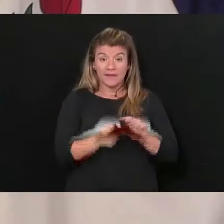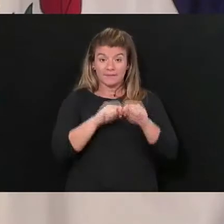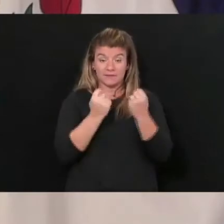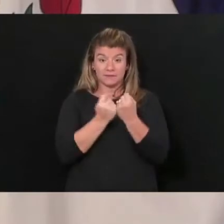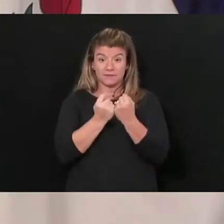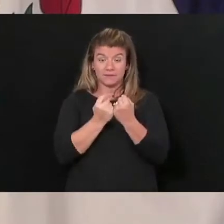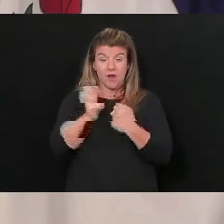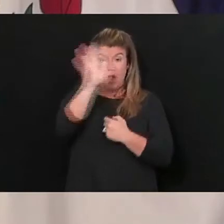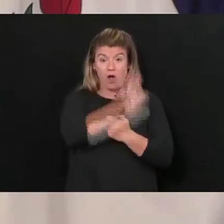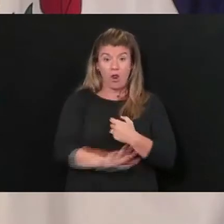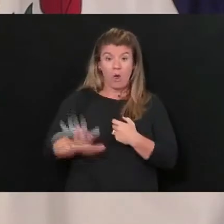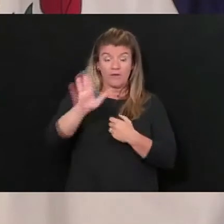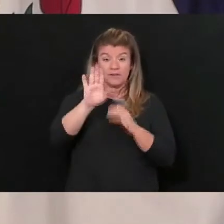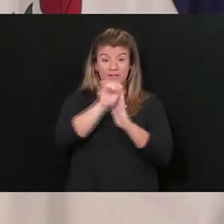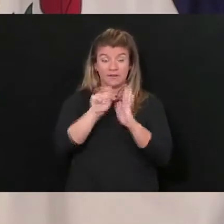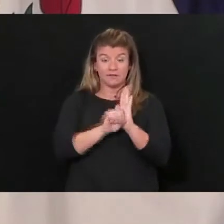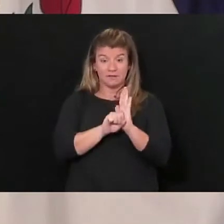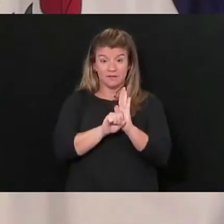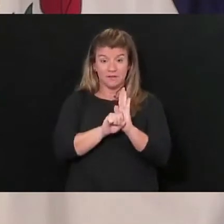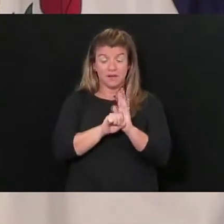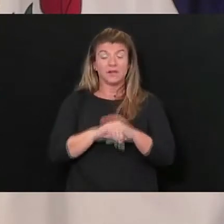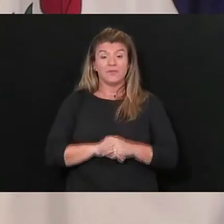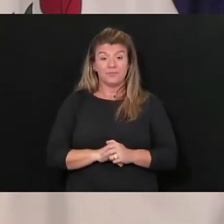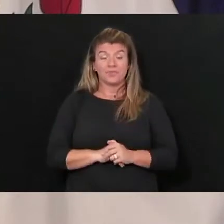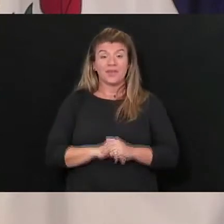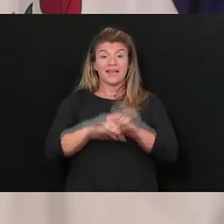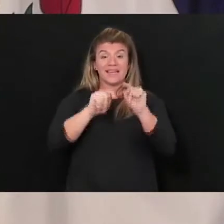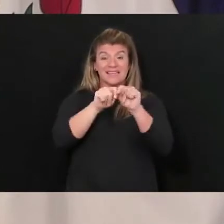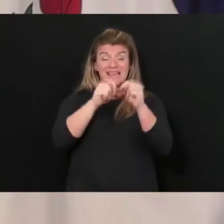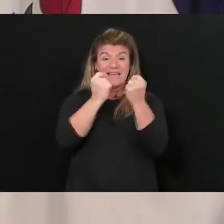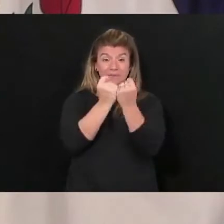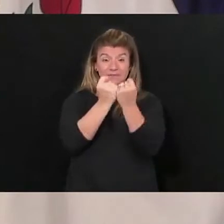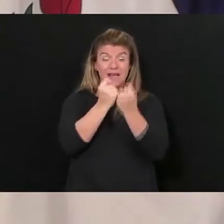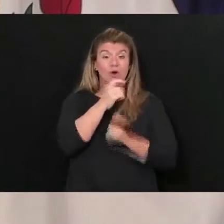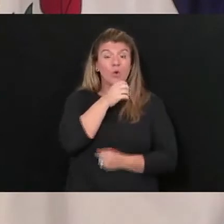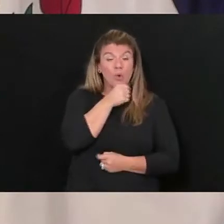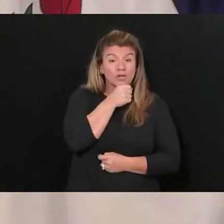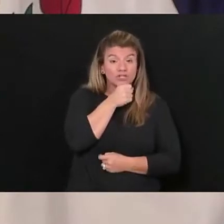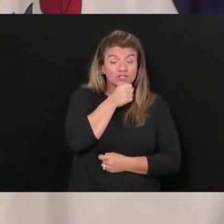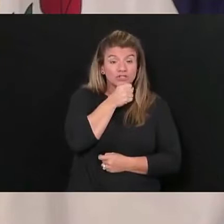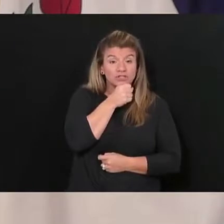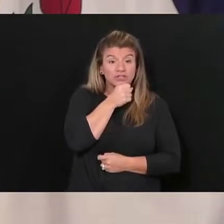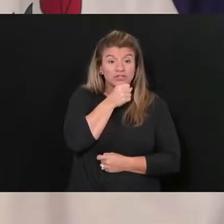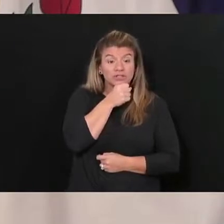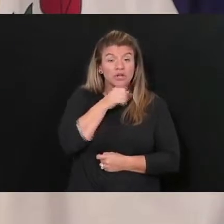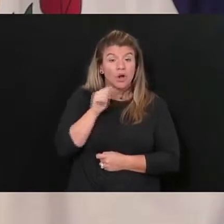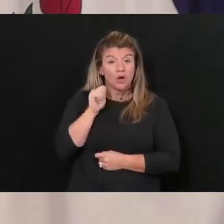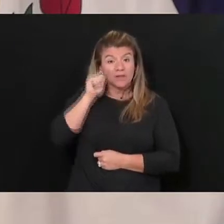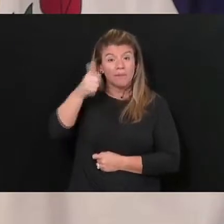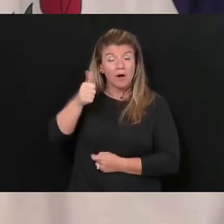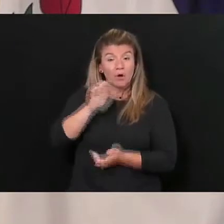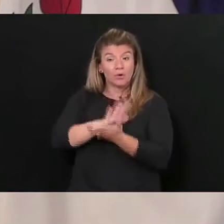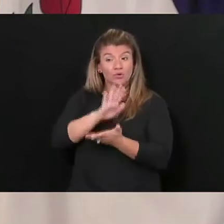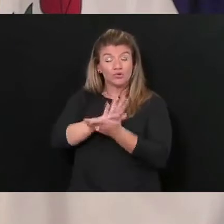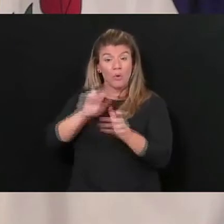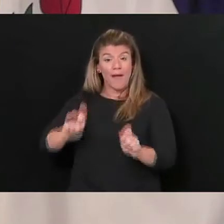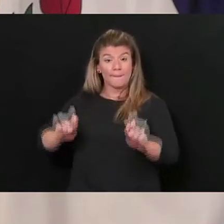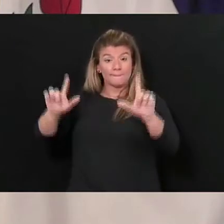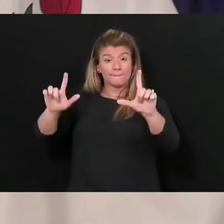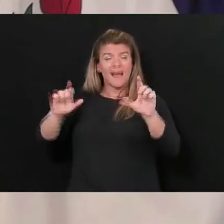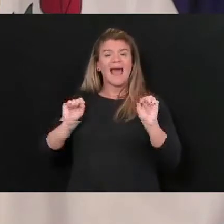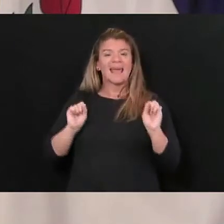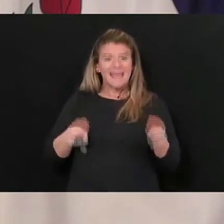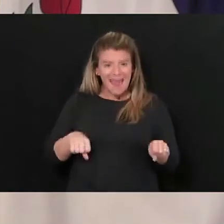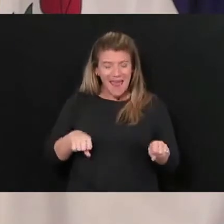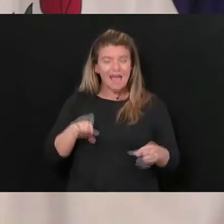throughout our state, teams that are in the orange counties on tomorrow's school map may